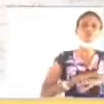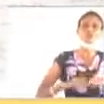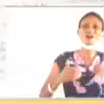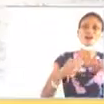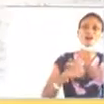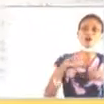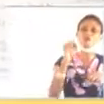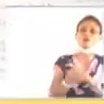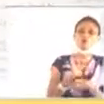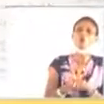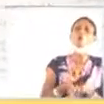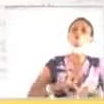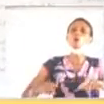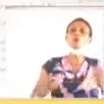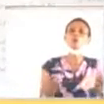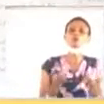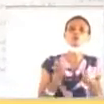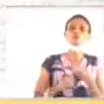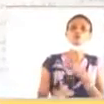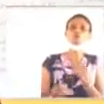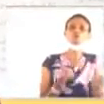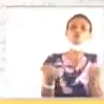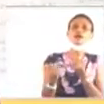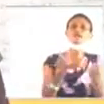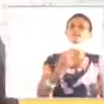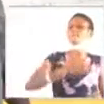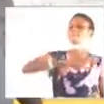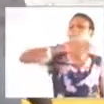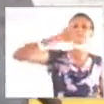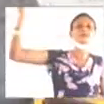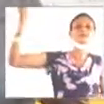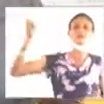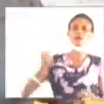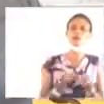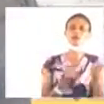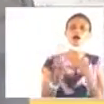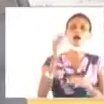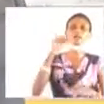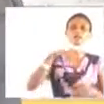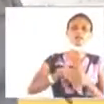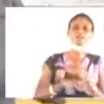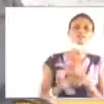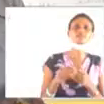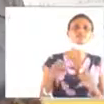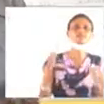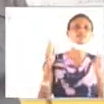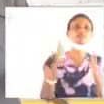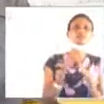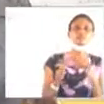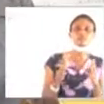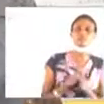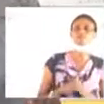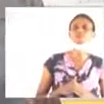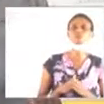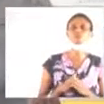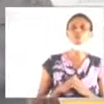that proper upbringing of children should be encouraged. Know the numbers of